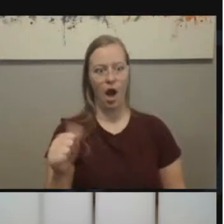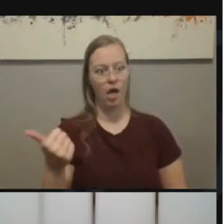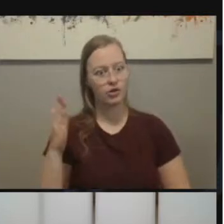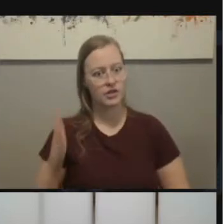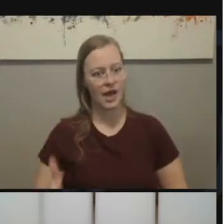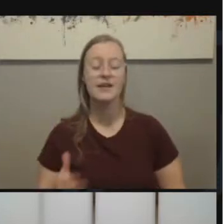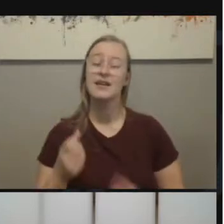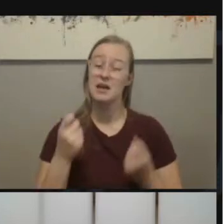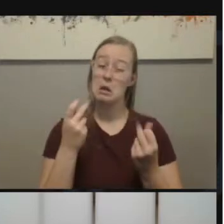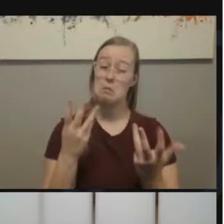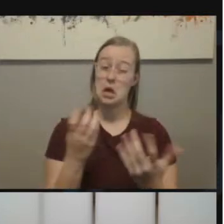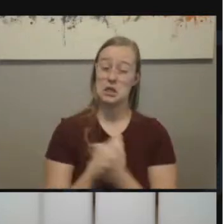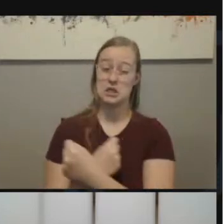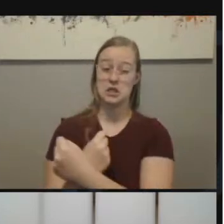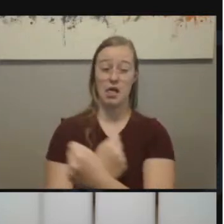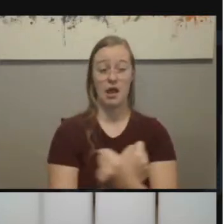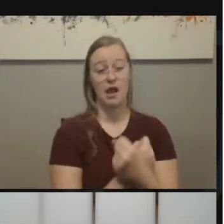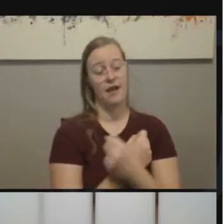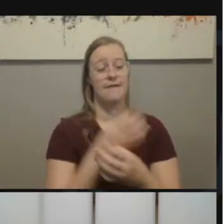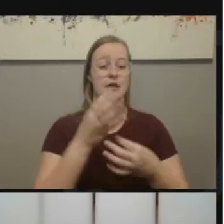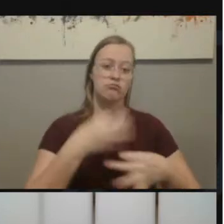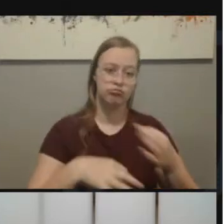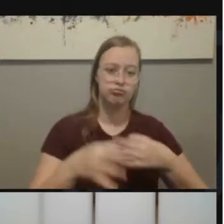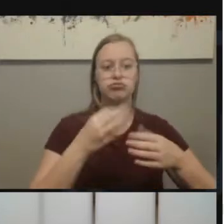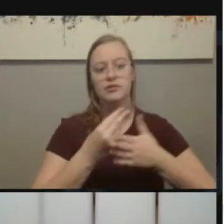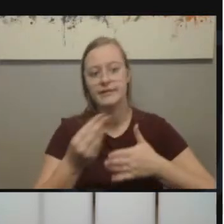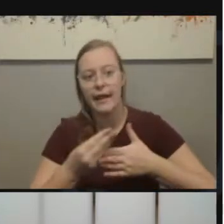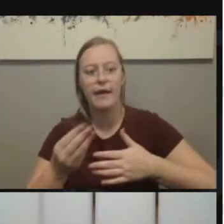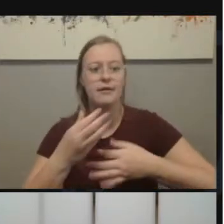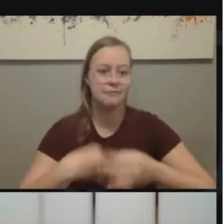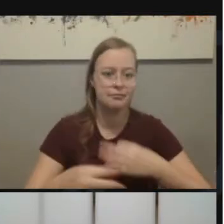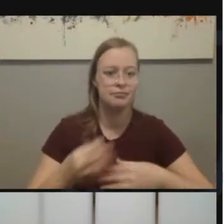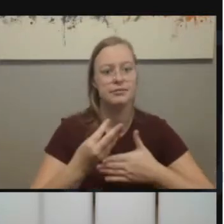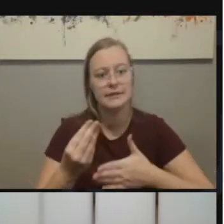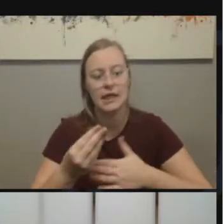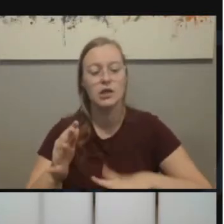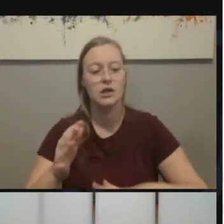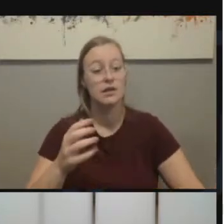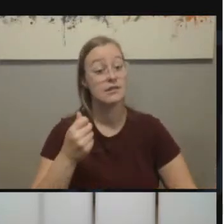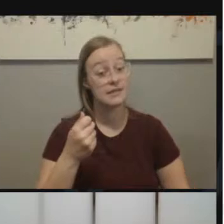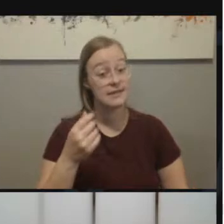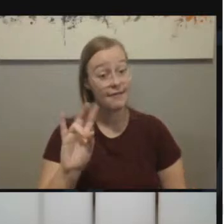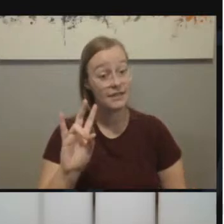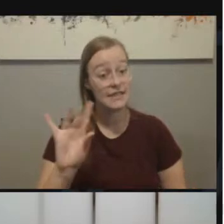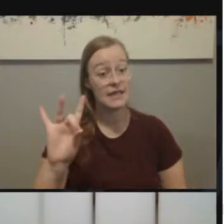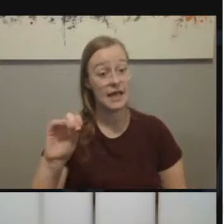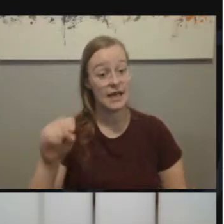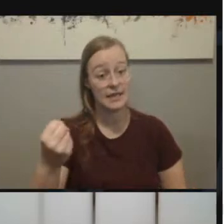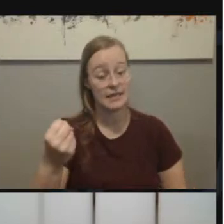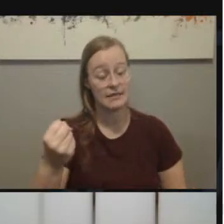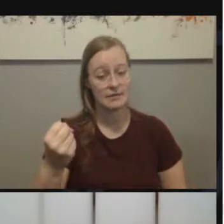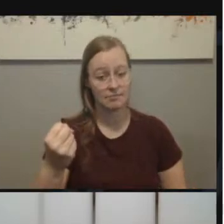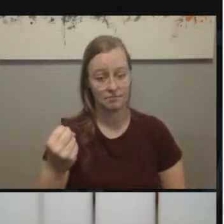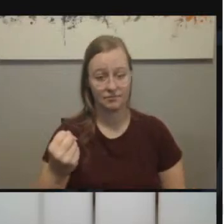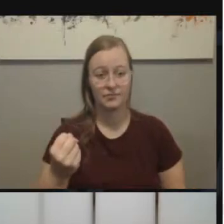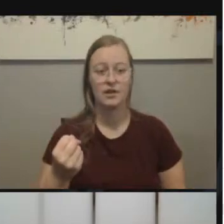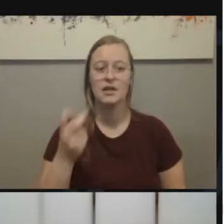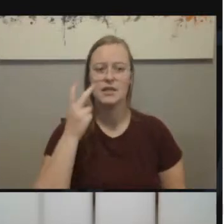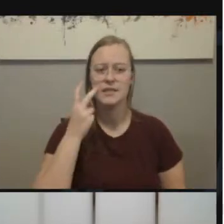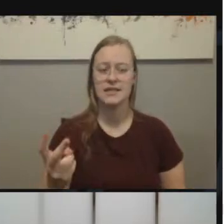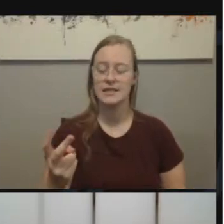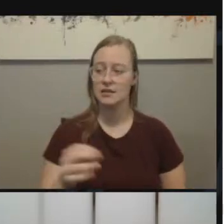slave transaction sales were taking place, by the 1780s, one sees a surge,